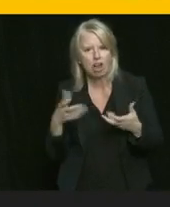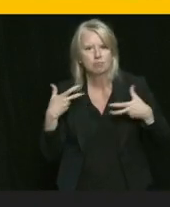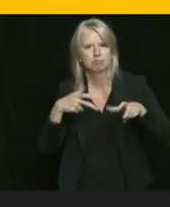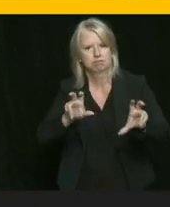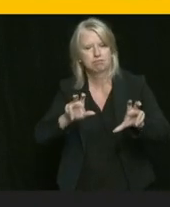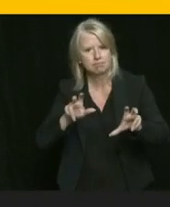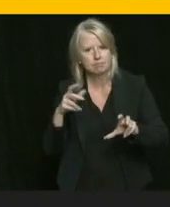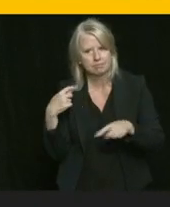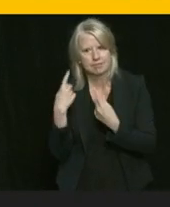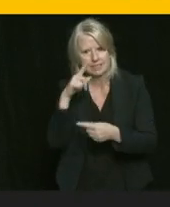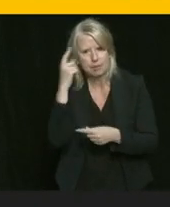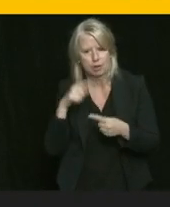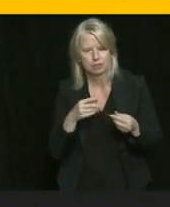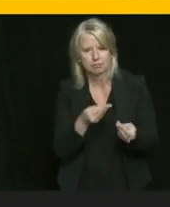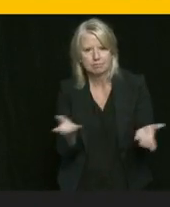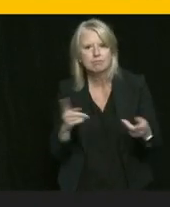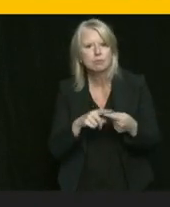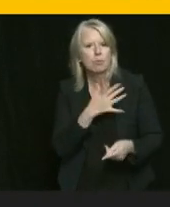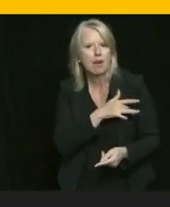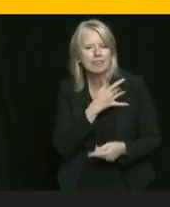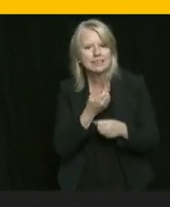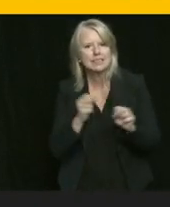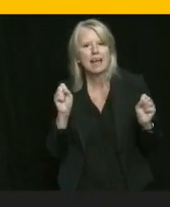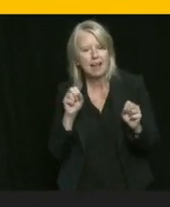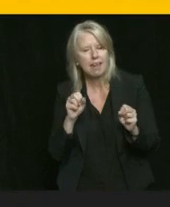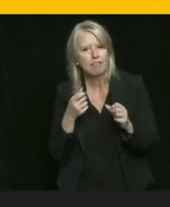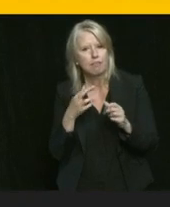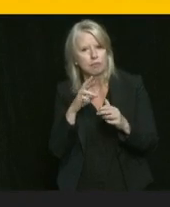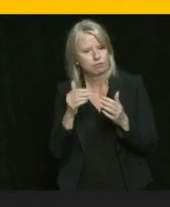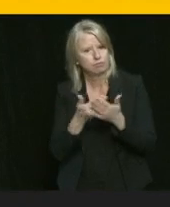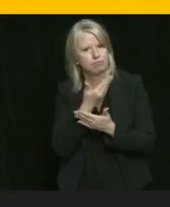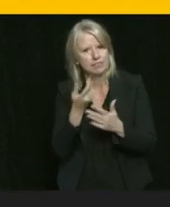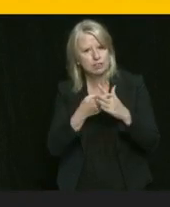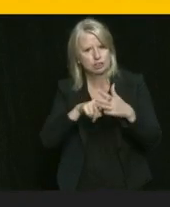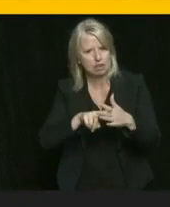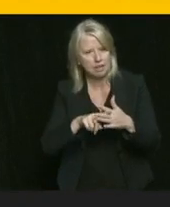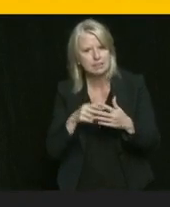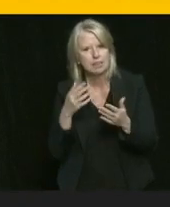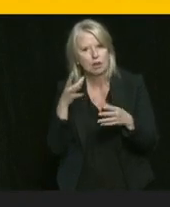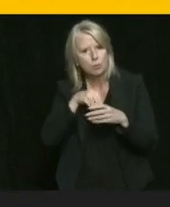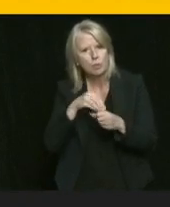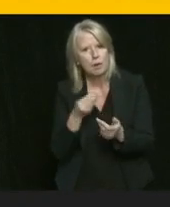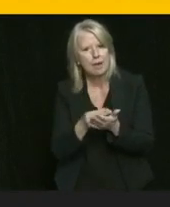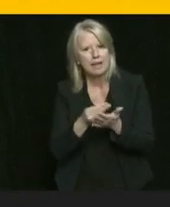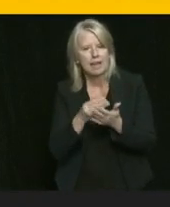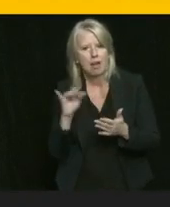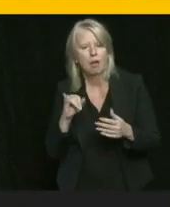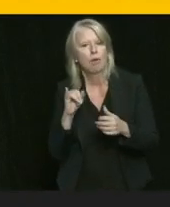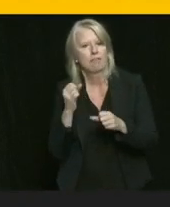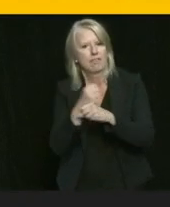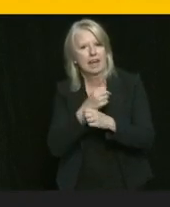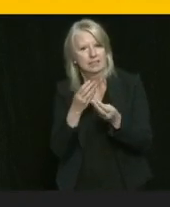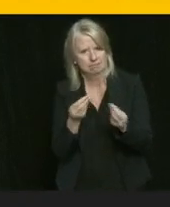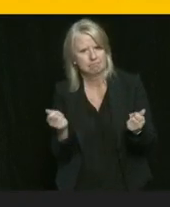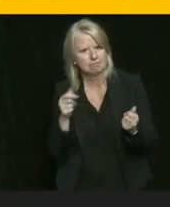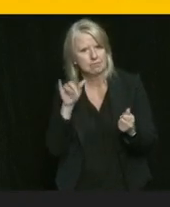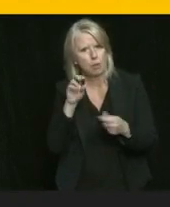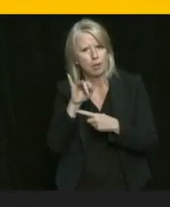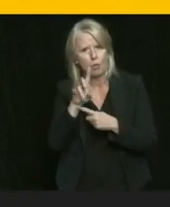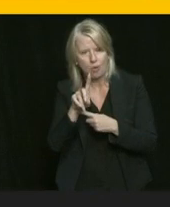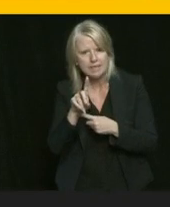to the provinces for the safe restart, included money directly for fighting the opioid epidemic. We